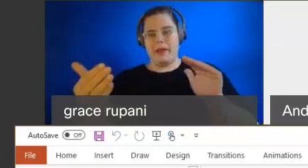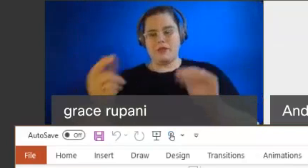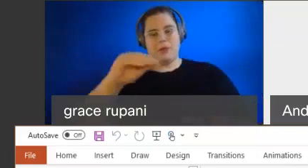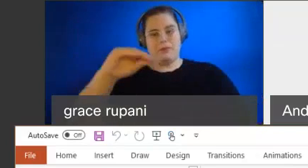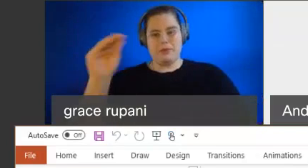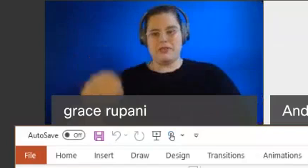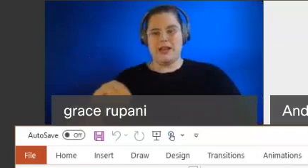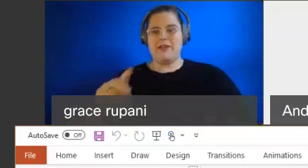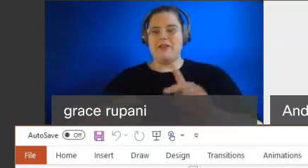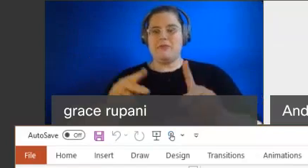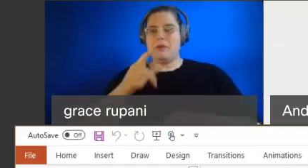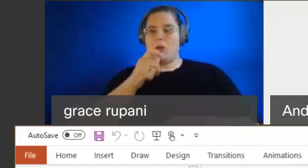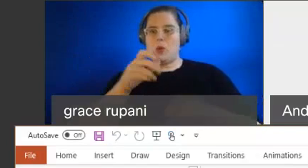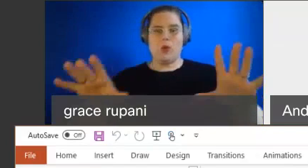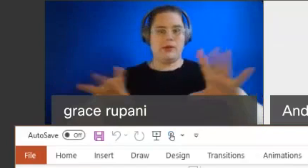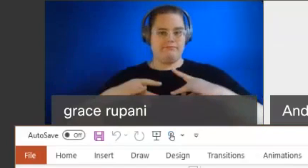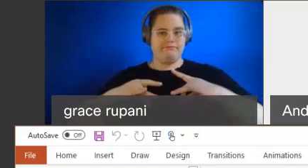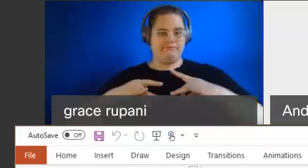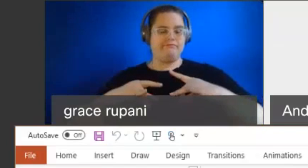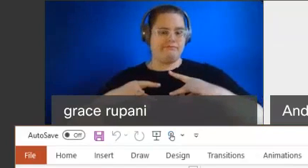contracted COVID as the